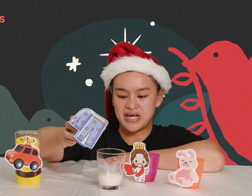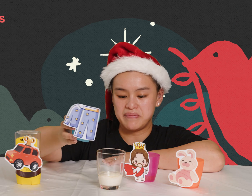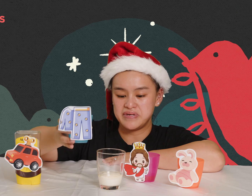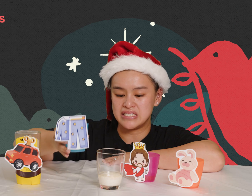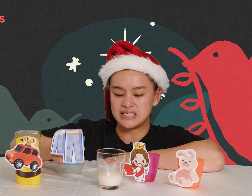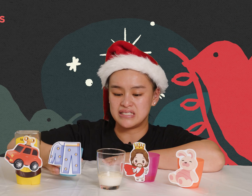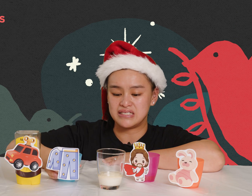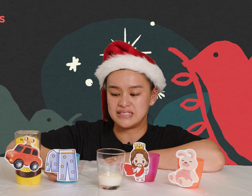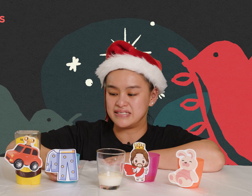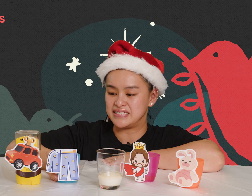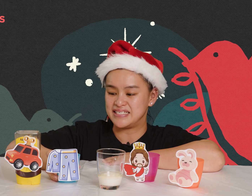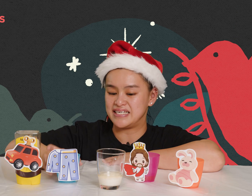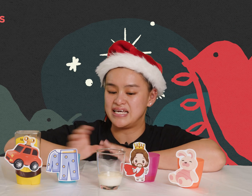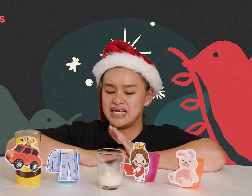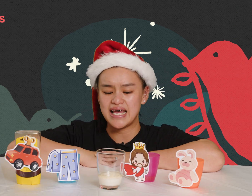See what happens.